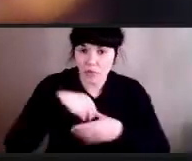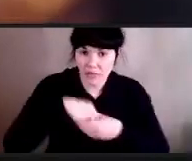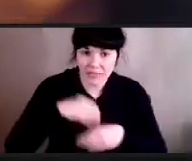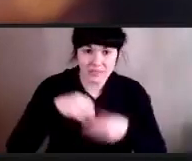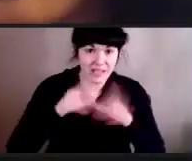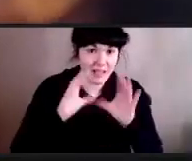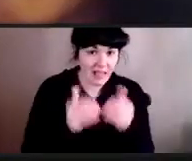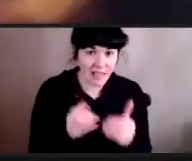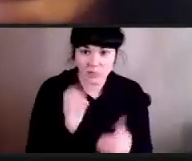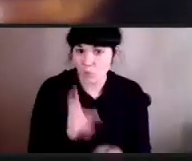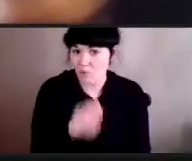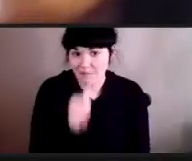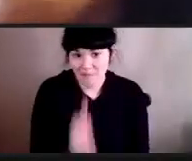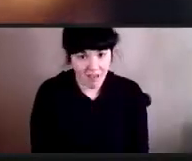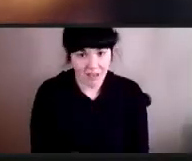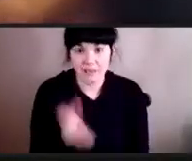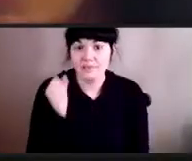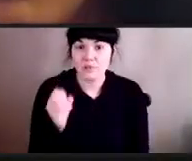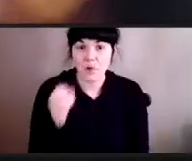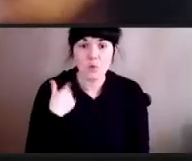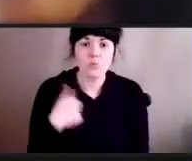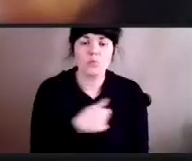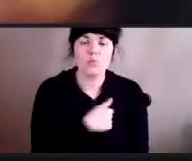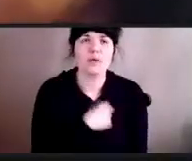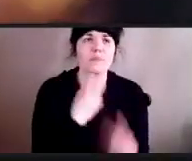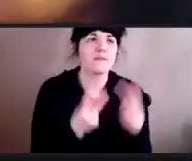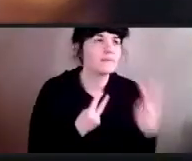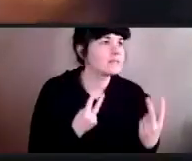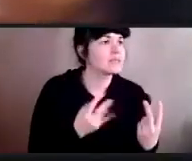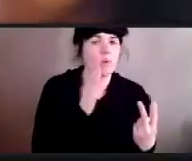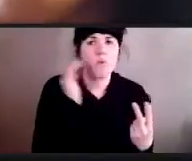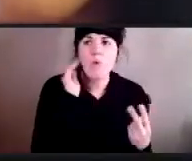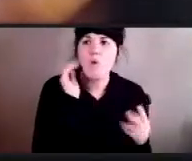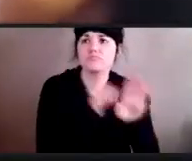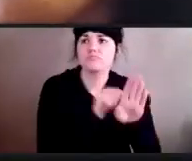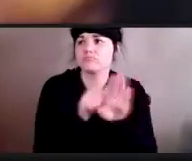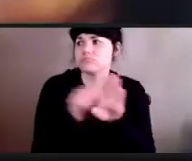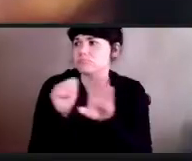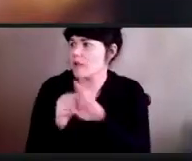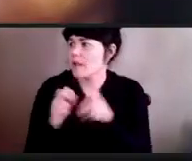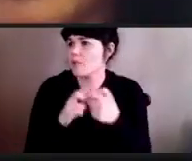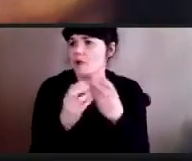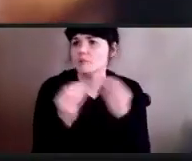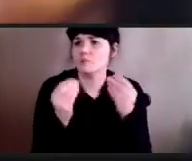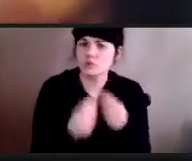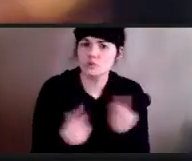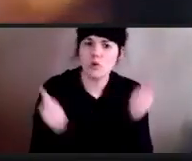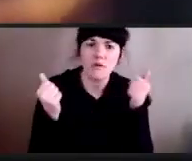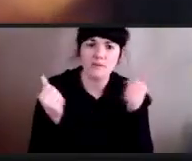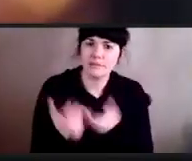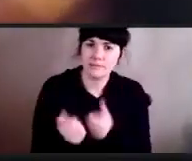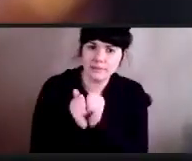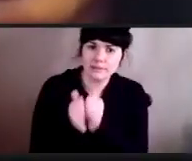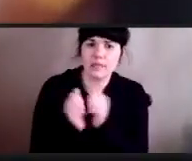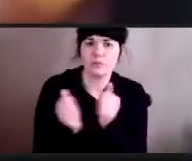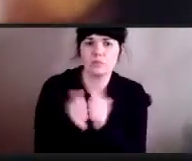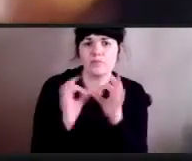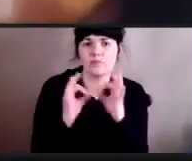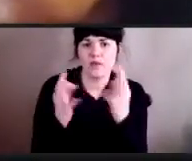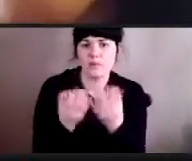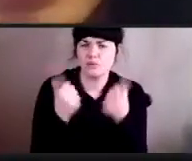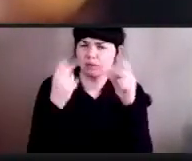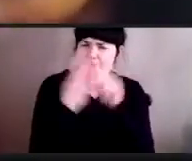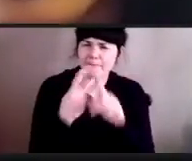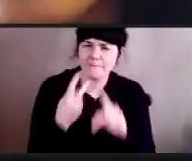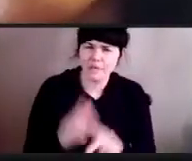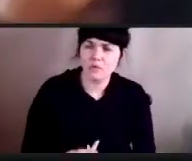district, we've done more around canvassing and visiting homes and problem solving once we get there. So we can, we see even